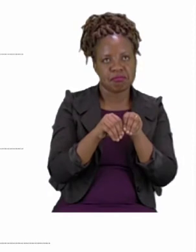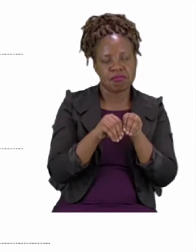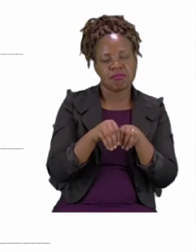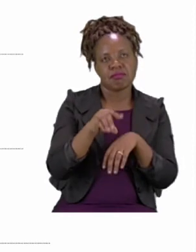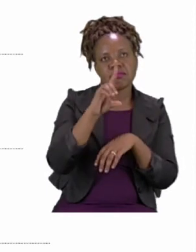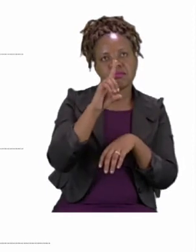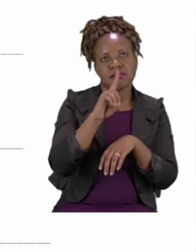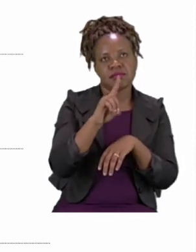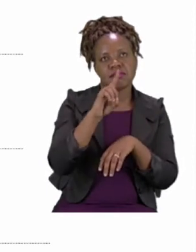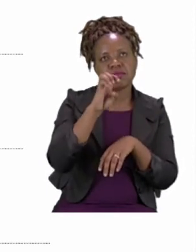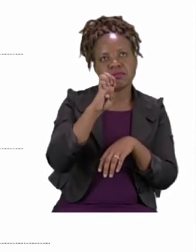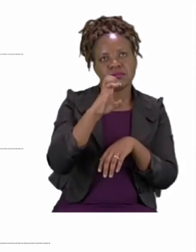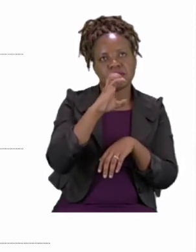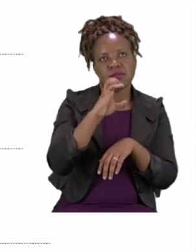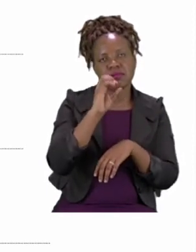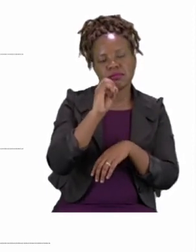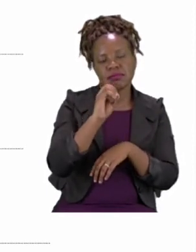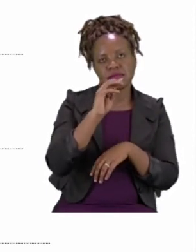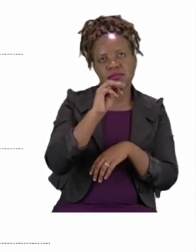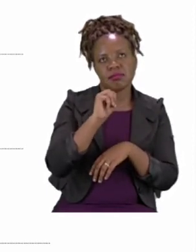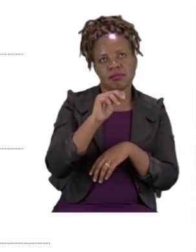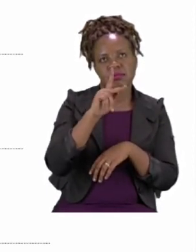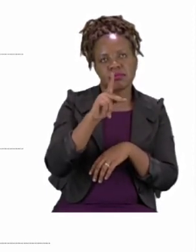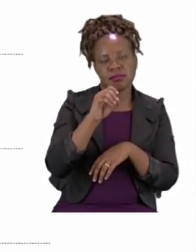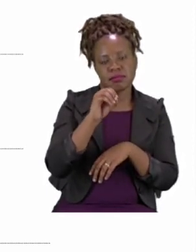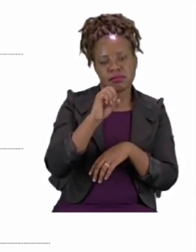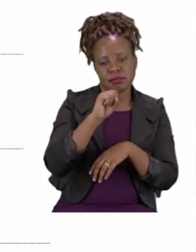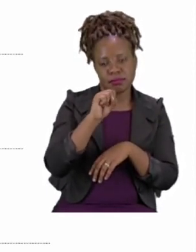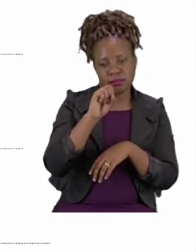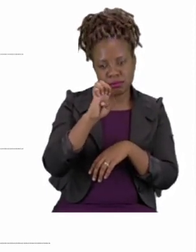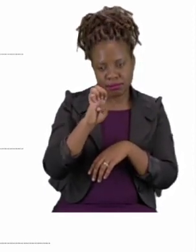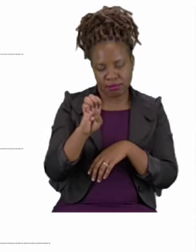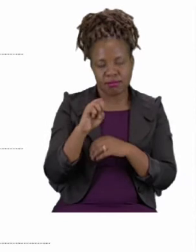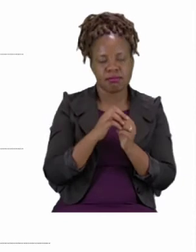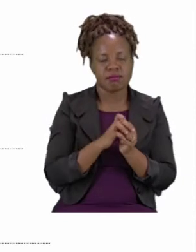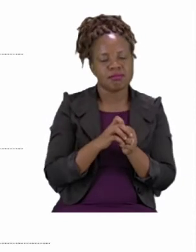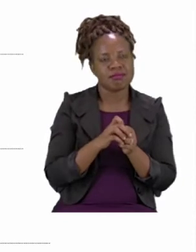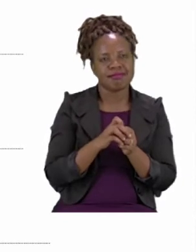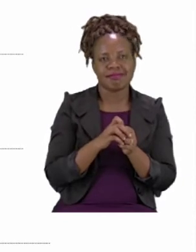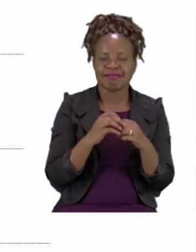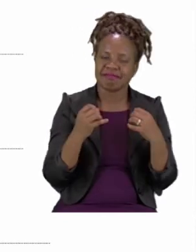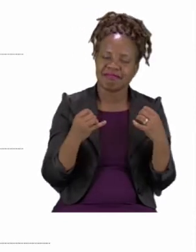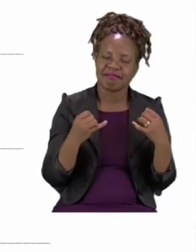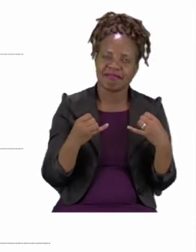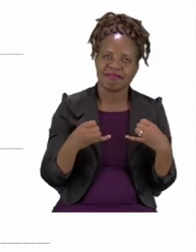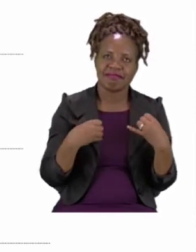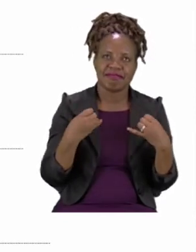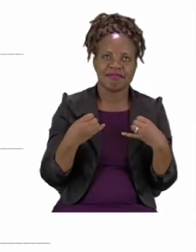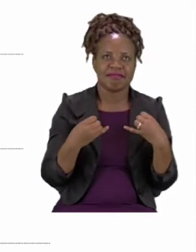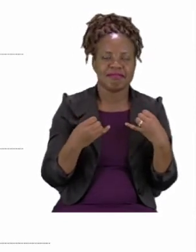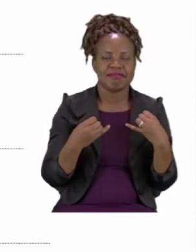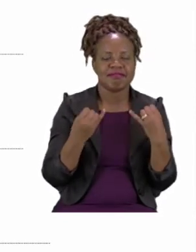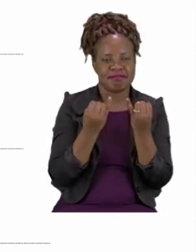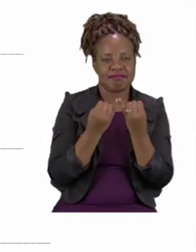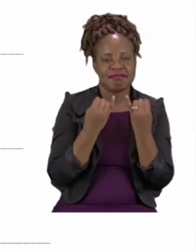decomposing. Now, decomposing is very fun because what it means is that we are breaking down